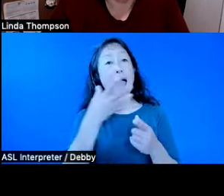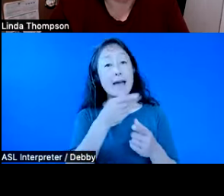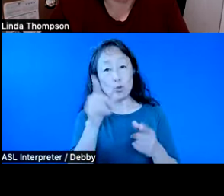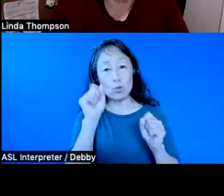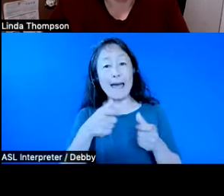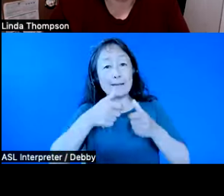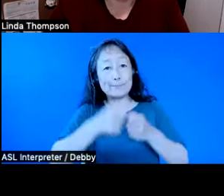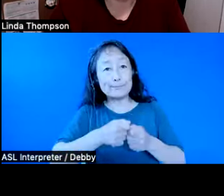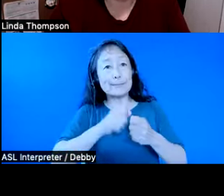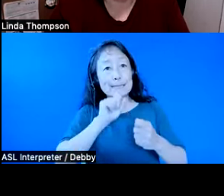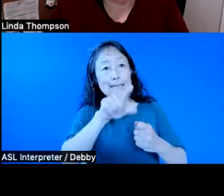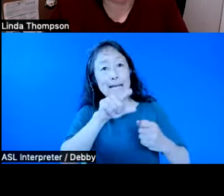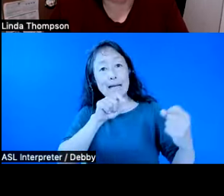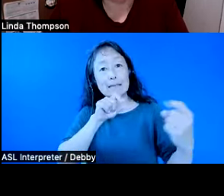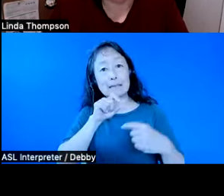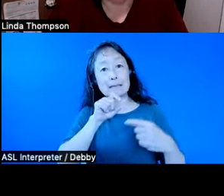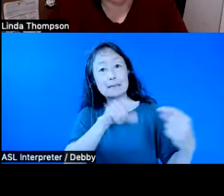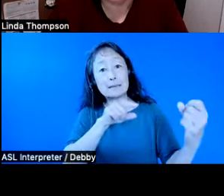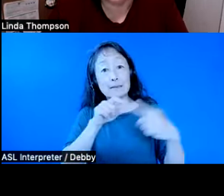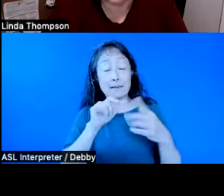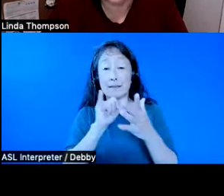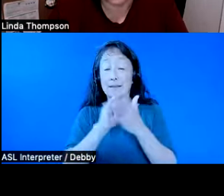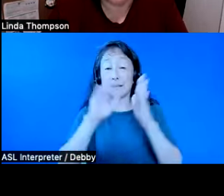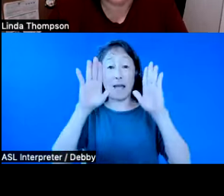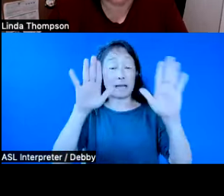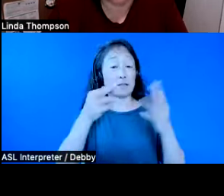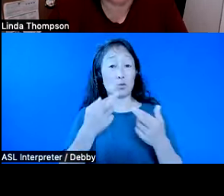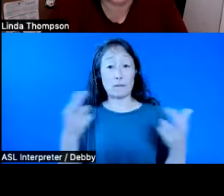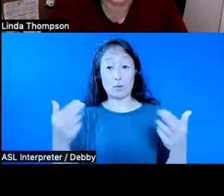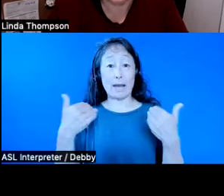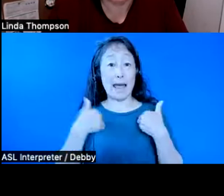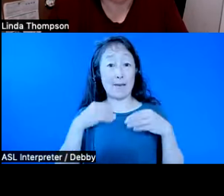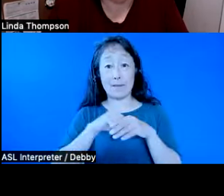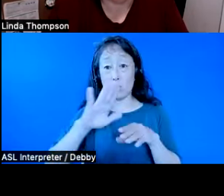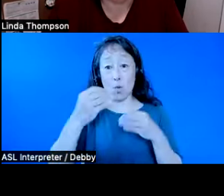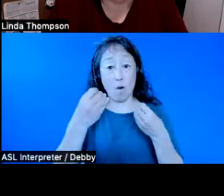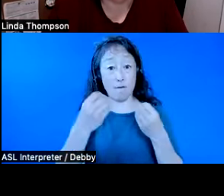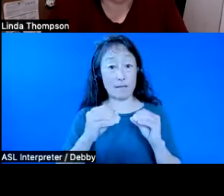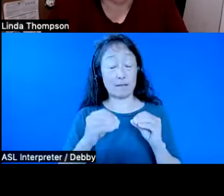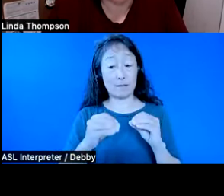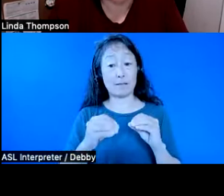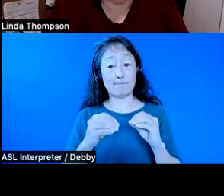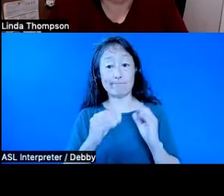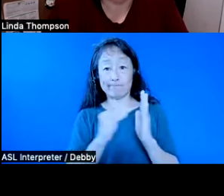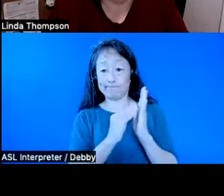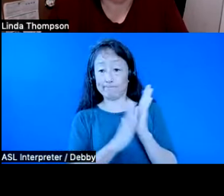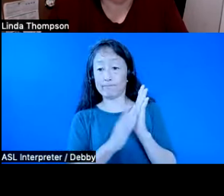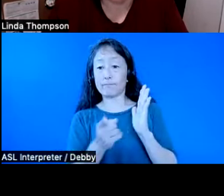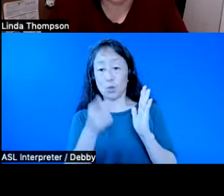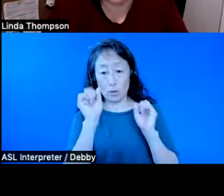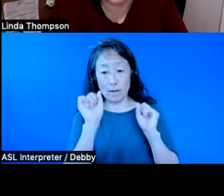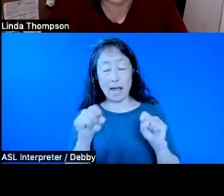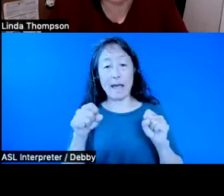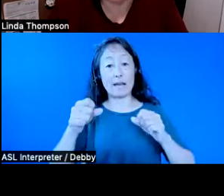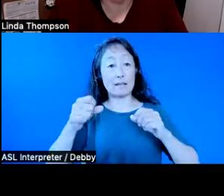So these would be excellent resources to have in your office, that you would be able to